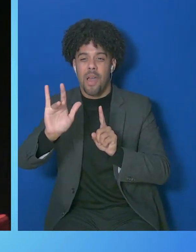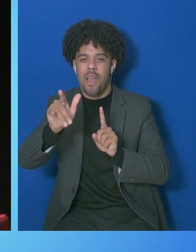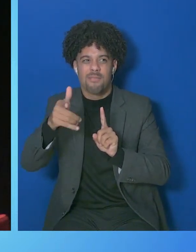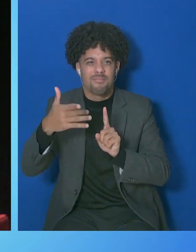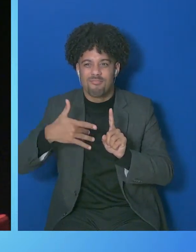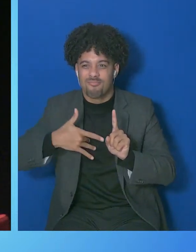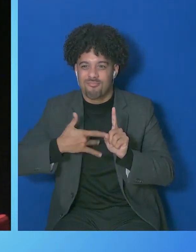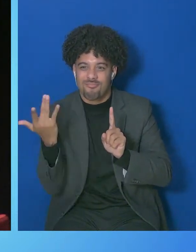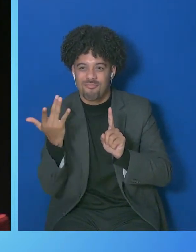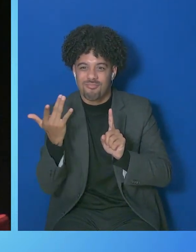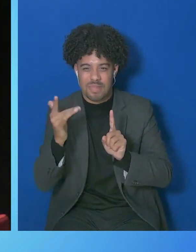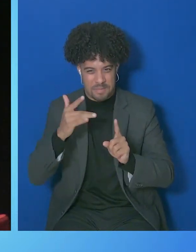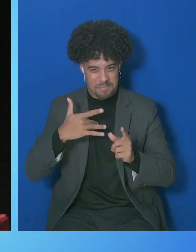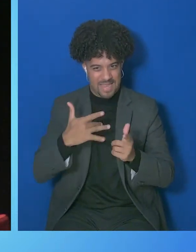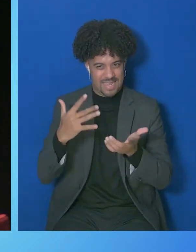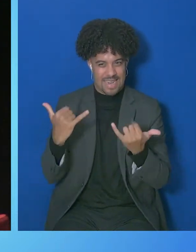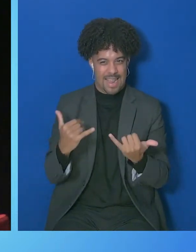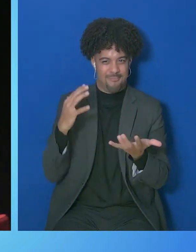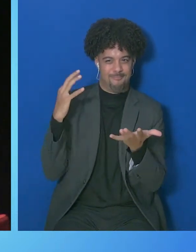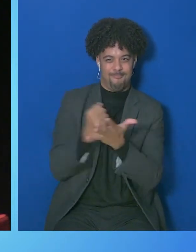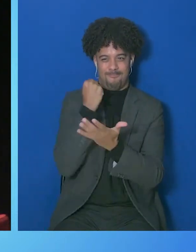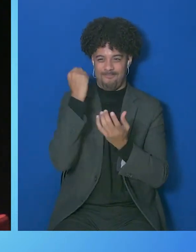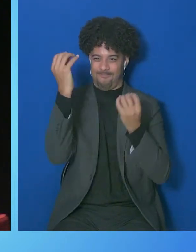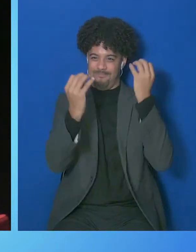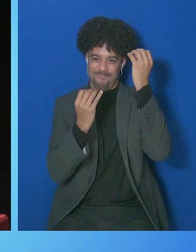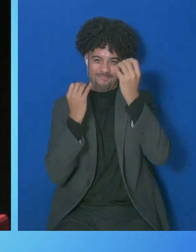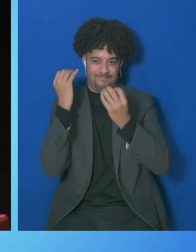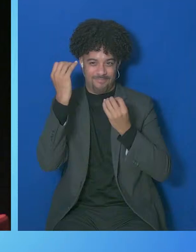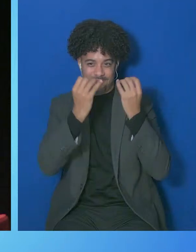We have a lot happening in 2025.